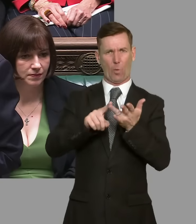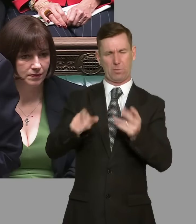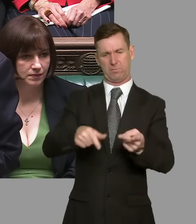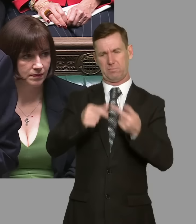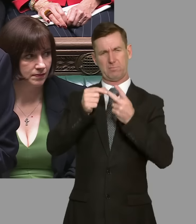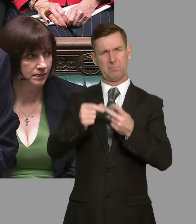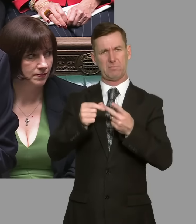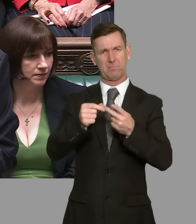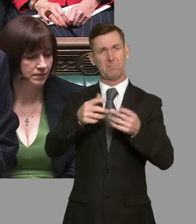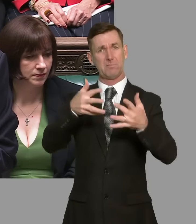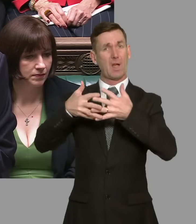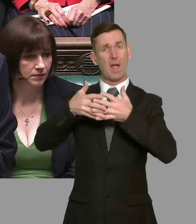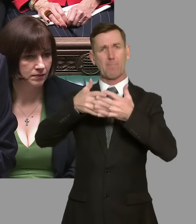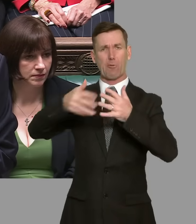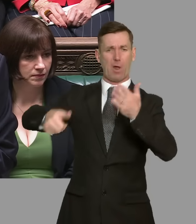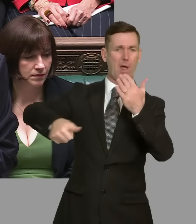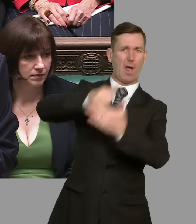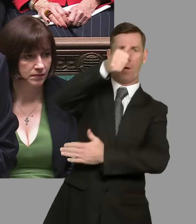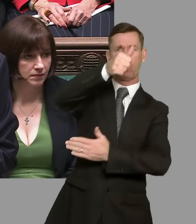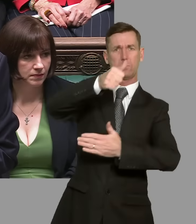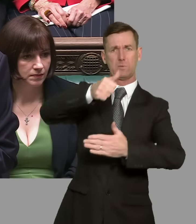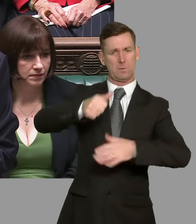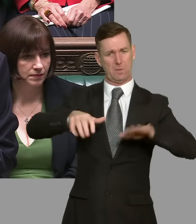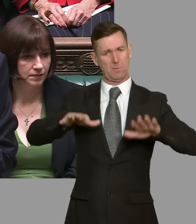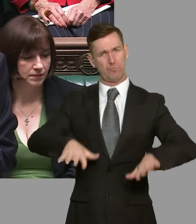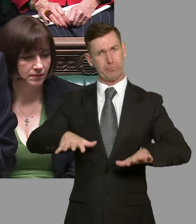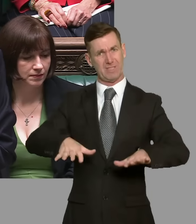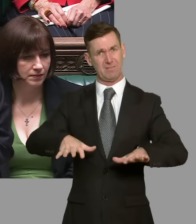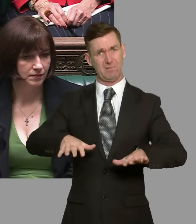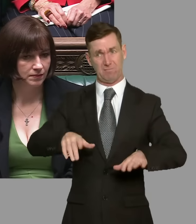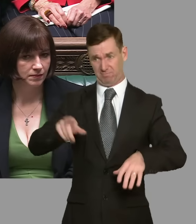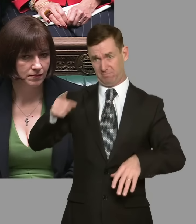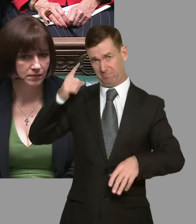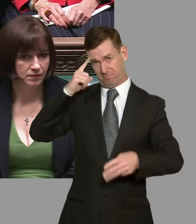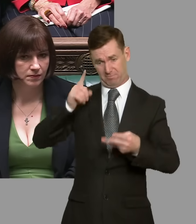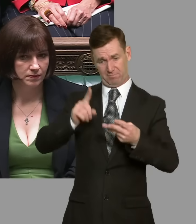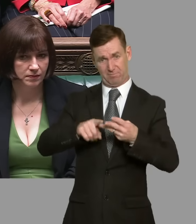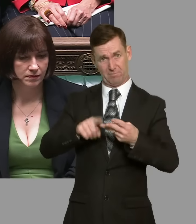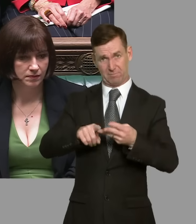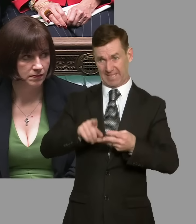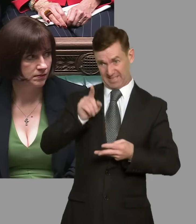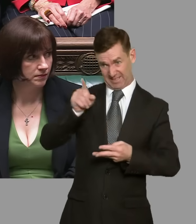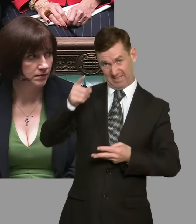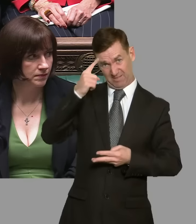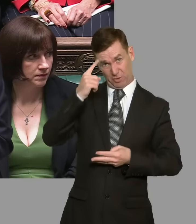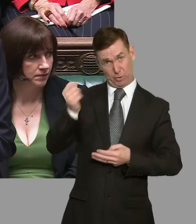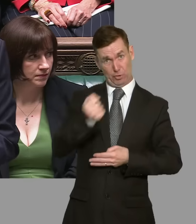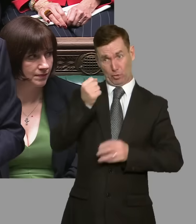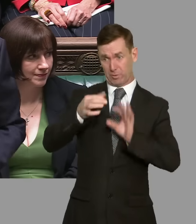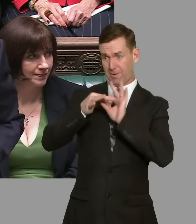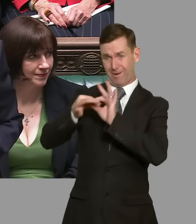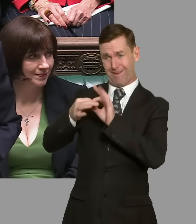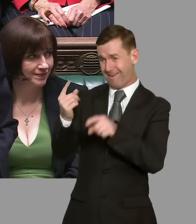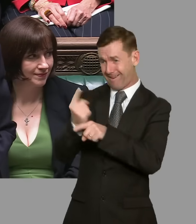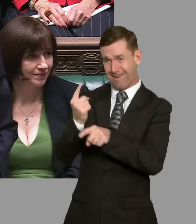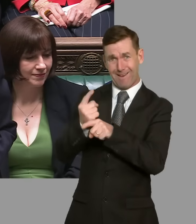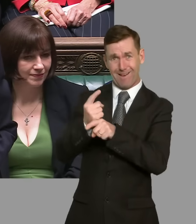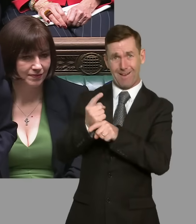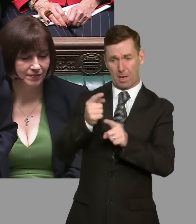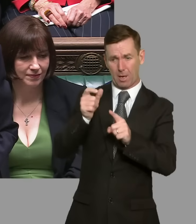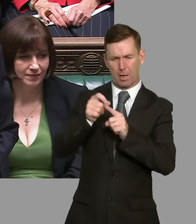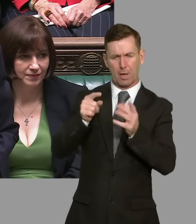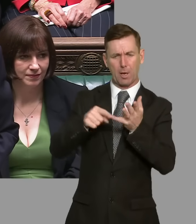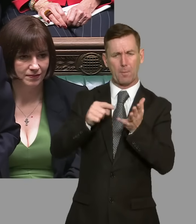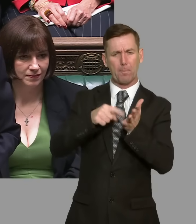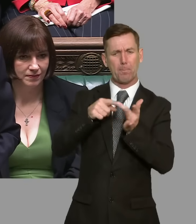to negotiate, hear this, with Putin to give up our nuclear deterrent. I'm sure Putin will be very quick on the line for that one. It's as